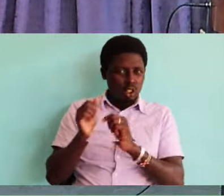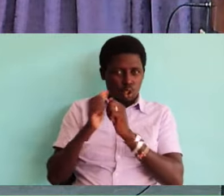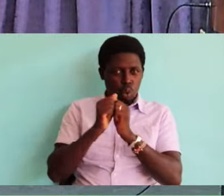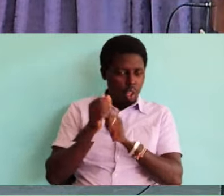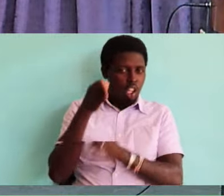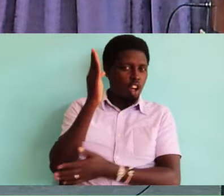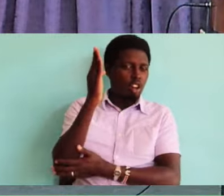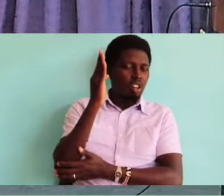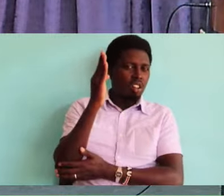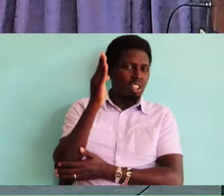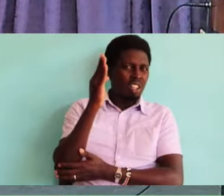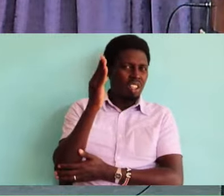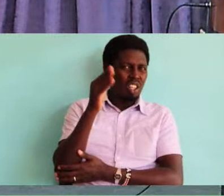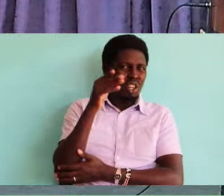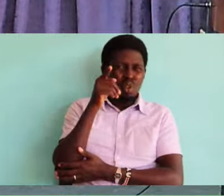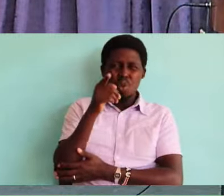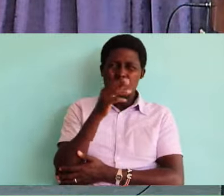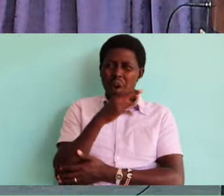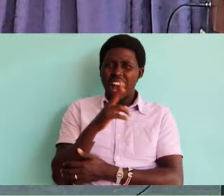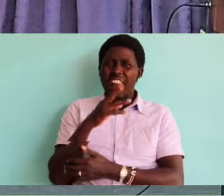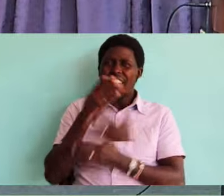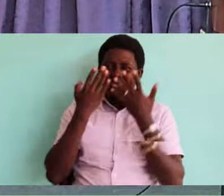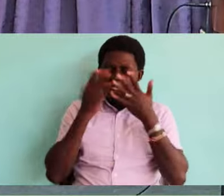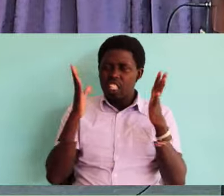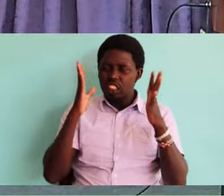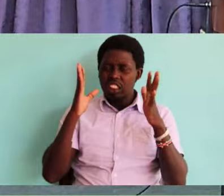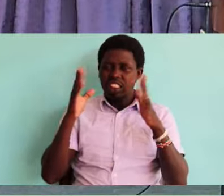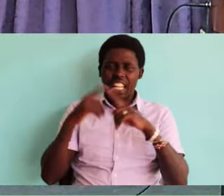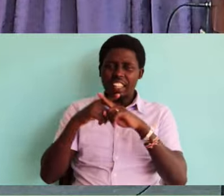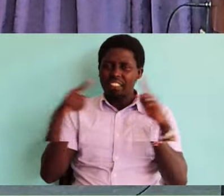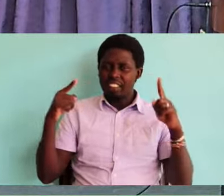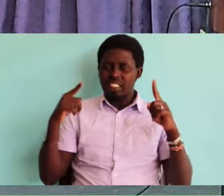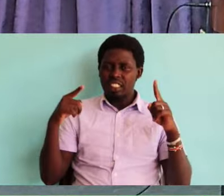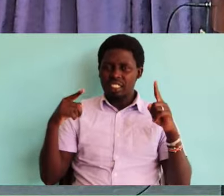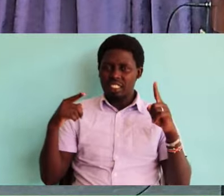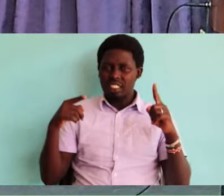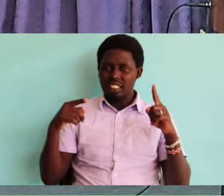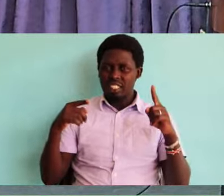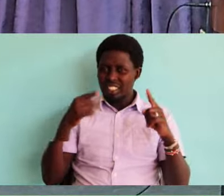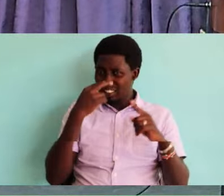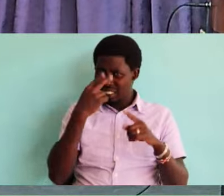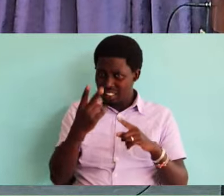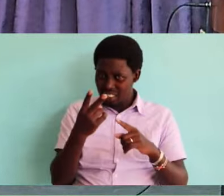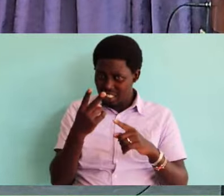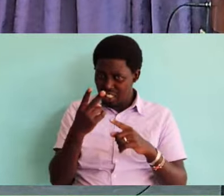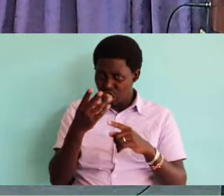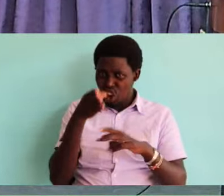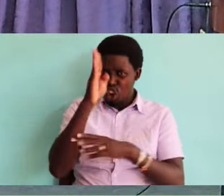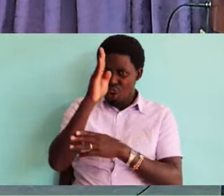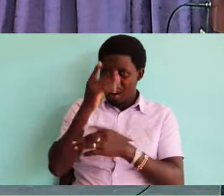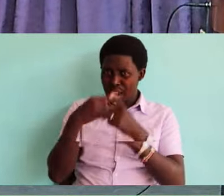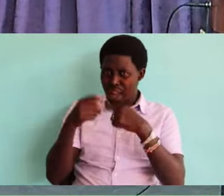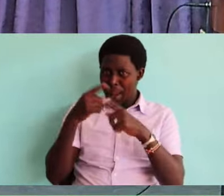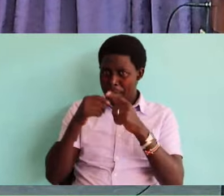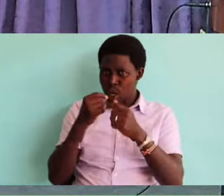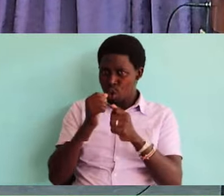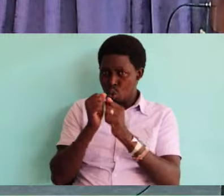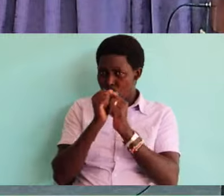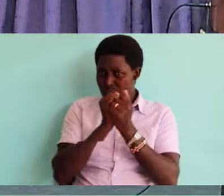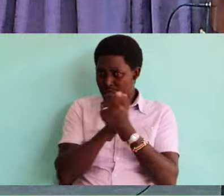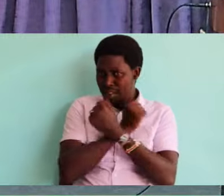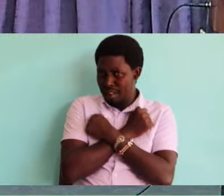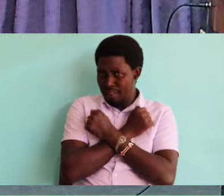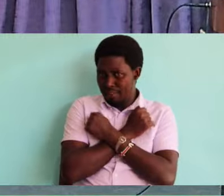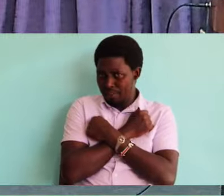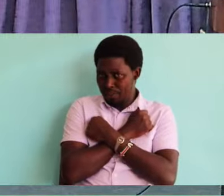like, Cain, you are doomed. I see God coming with love. And I was expecting like Cain would